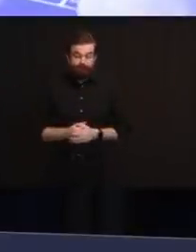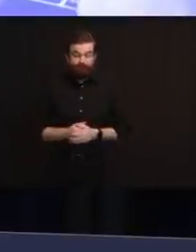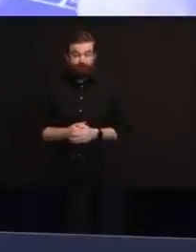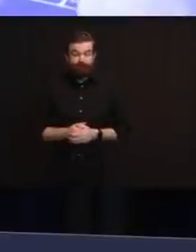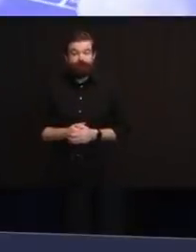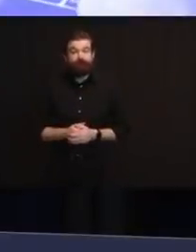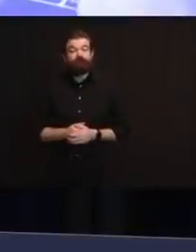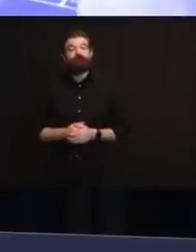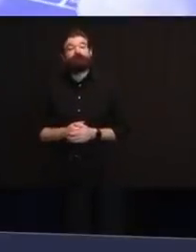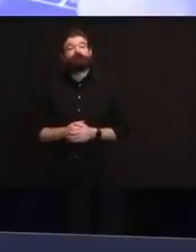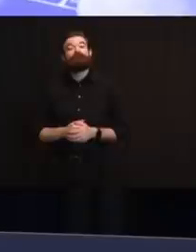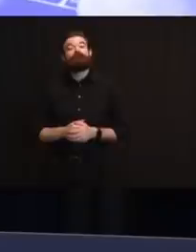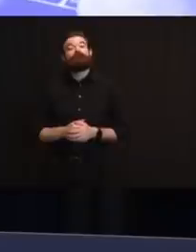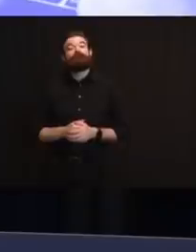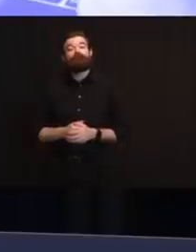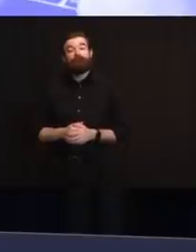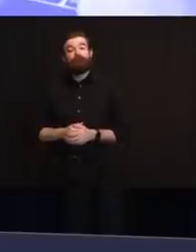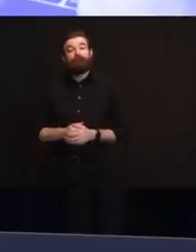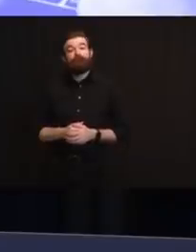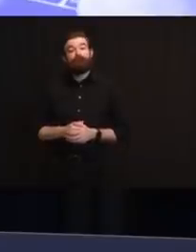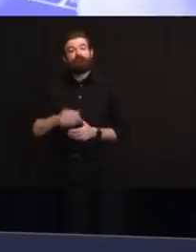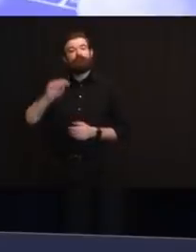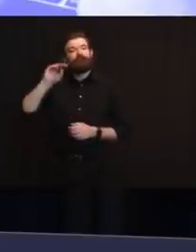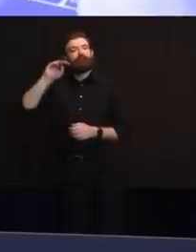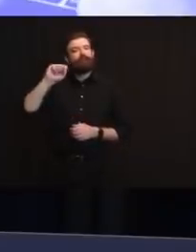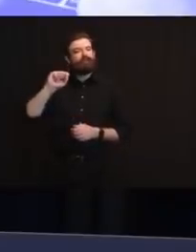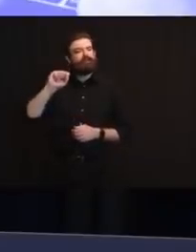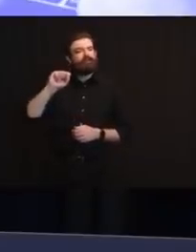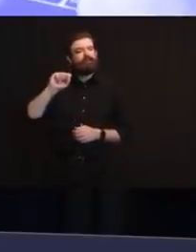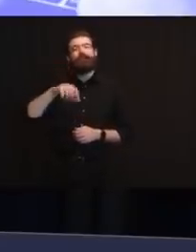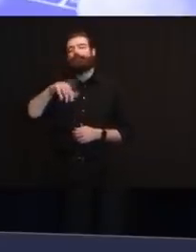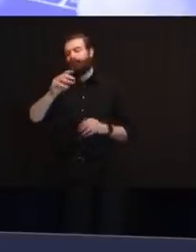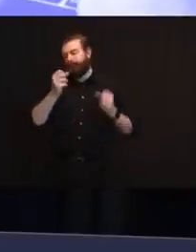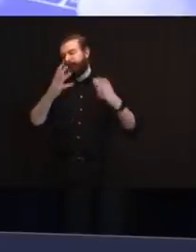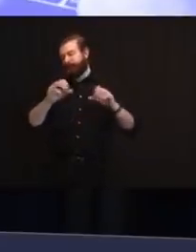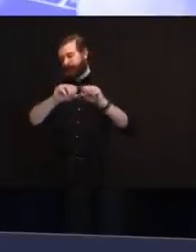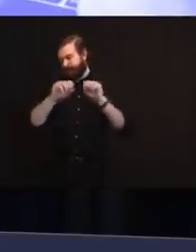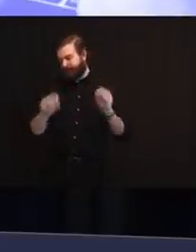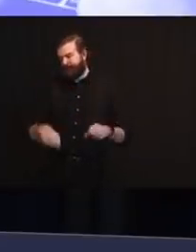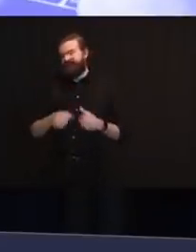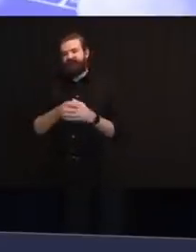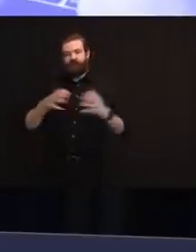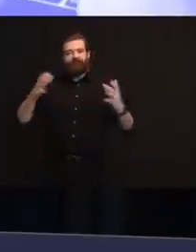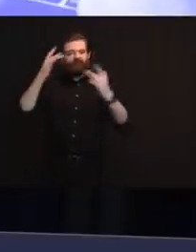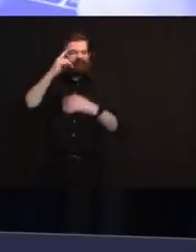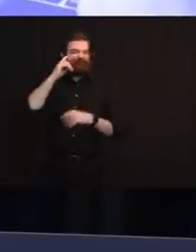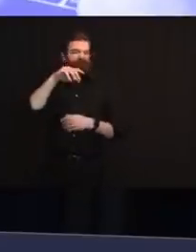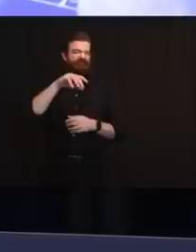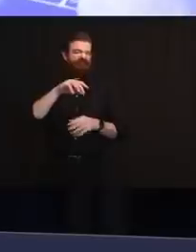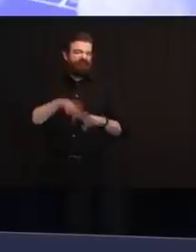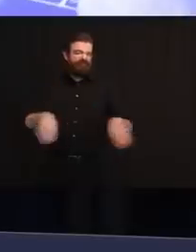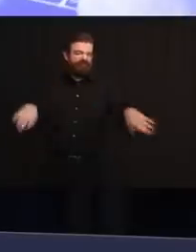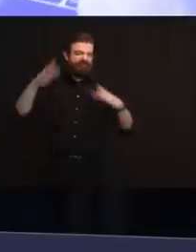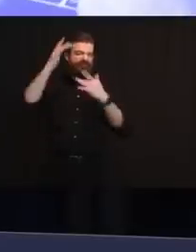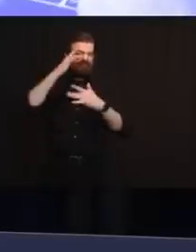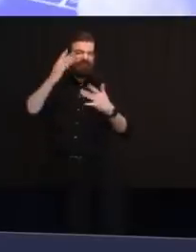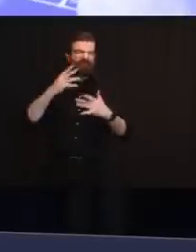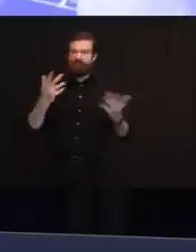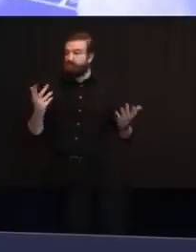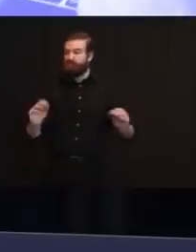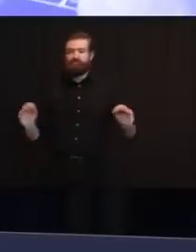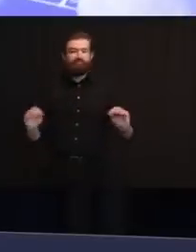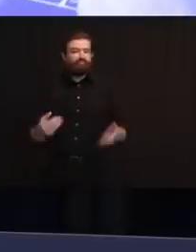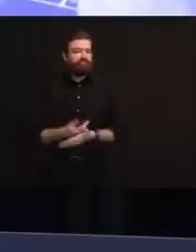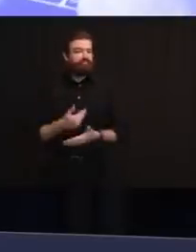inflammatory syndrome in children. There are 65 total cases in our state. Moving on to the statistics, as the